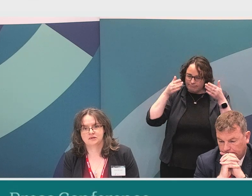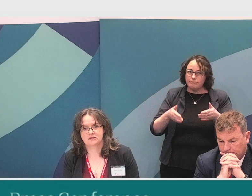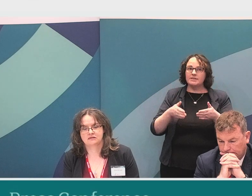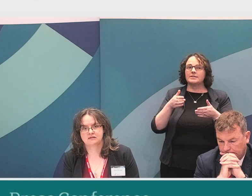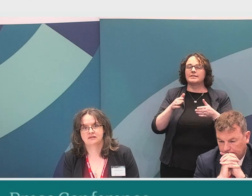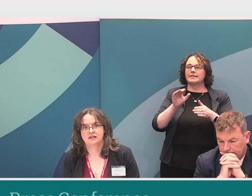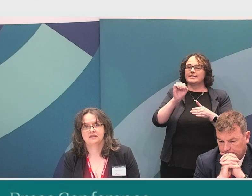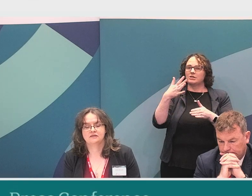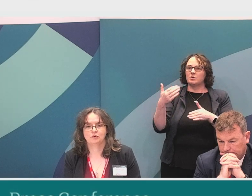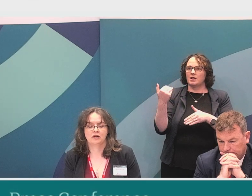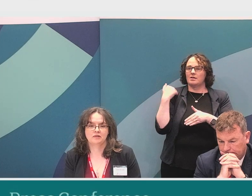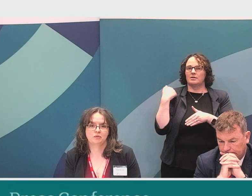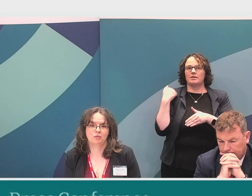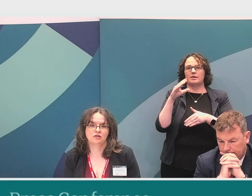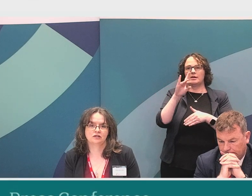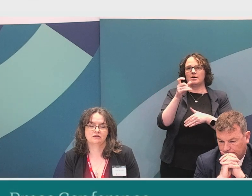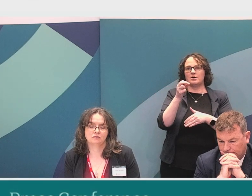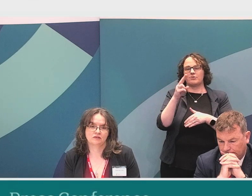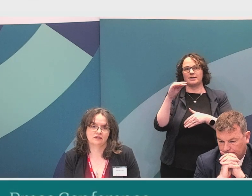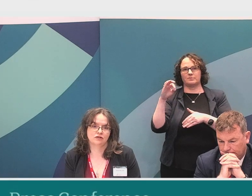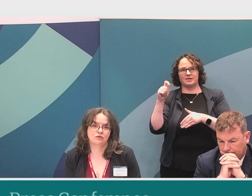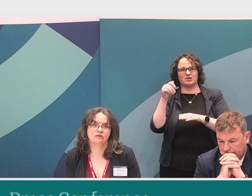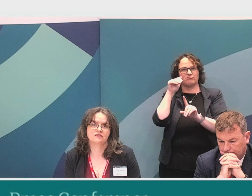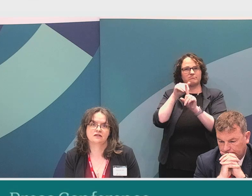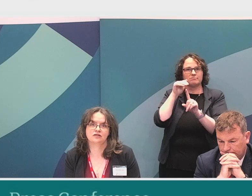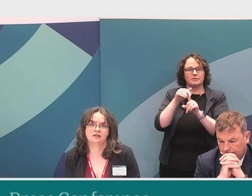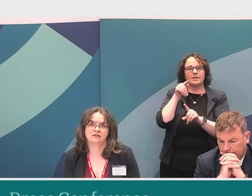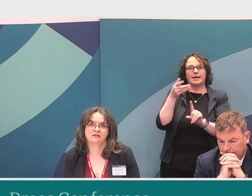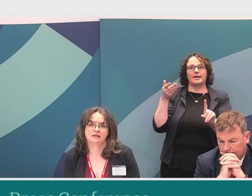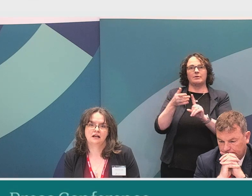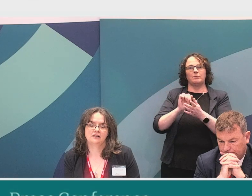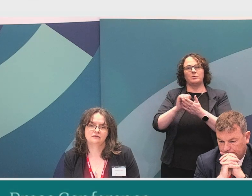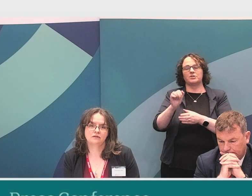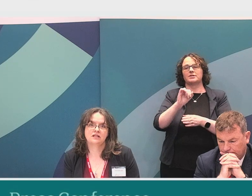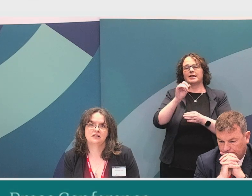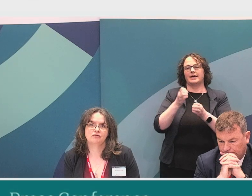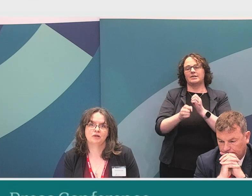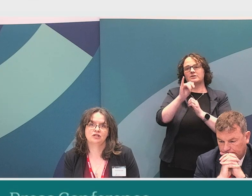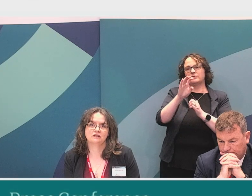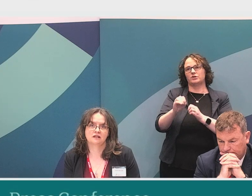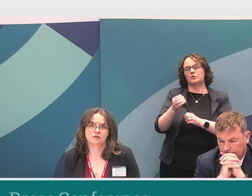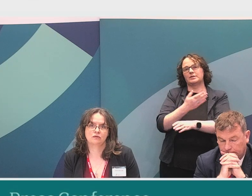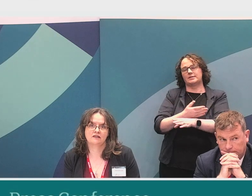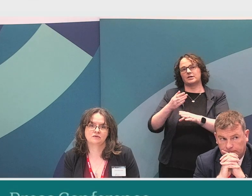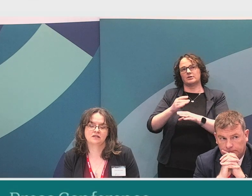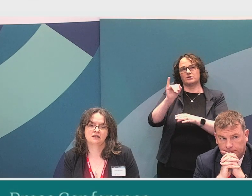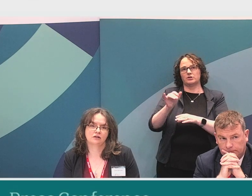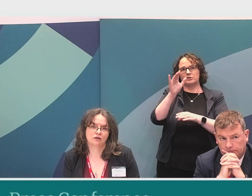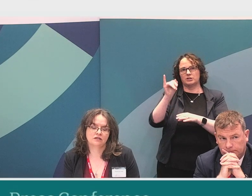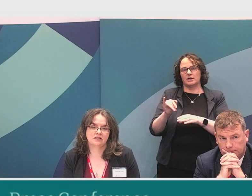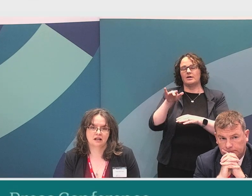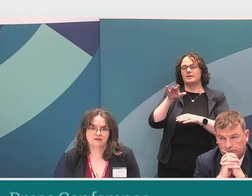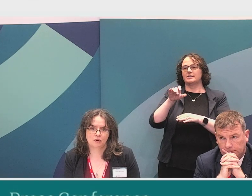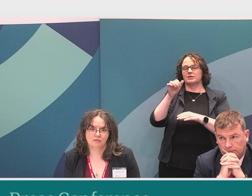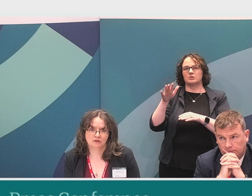harassment. This we're aiming to publish towards the end of June and start of July. And this will contain information on sexual harassment that occurred